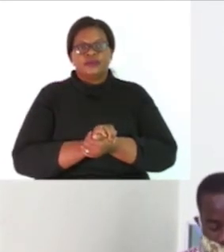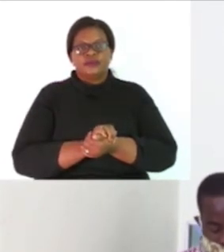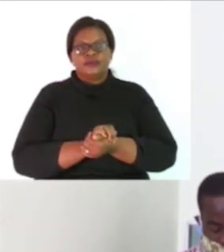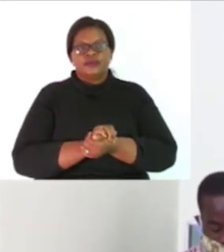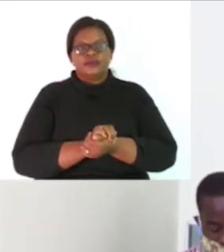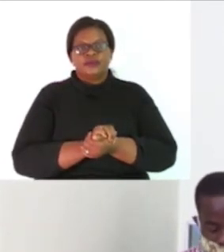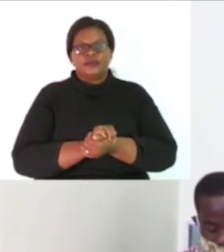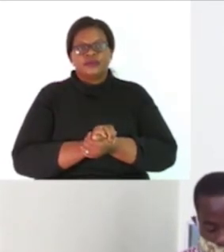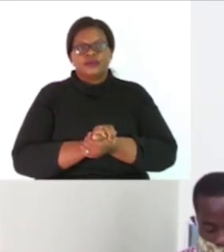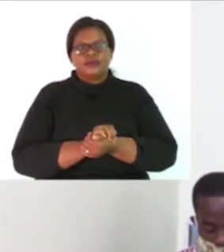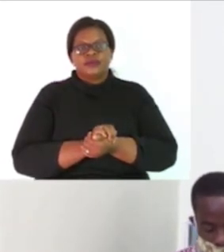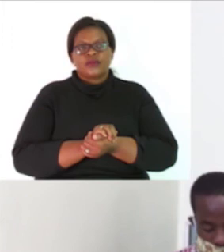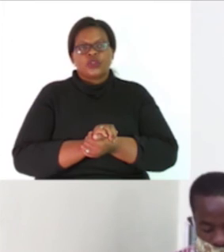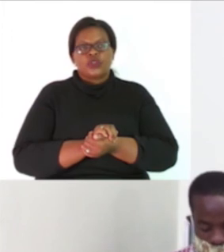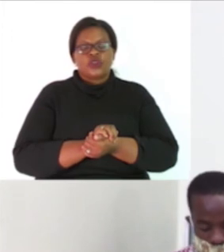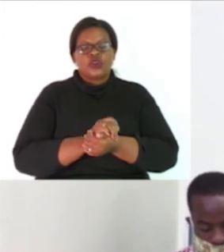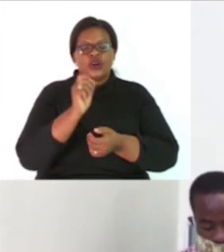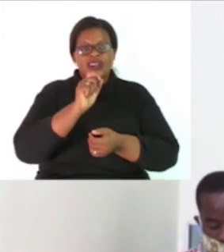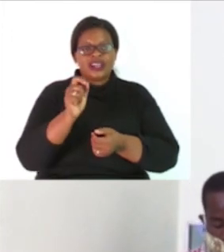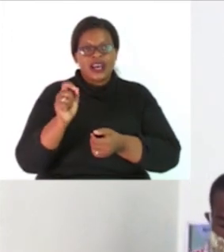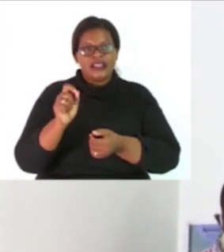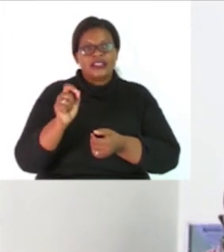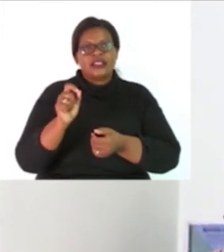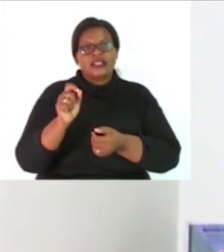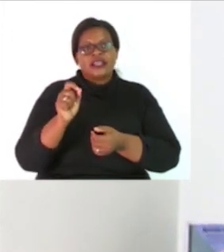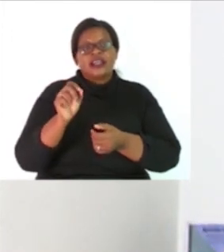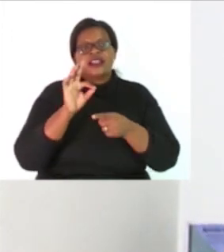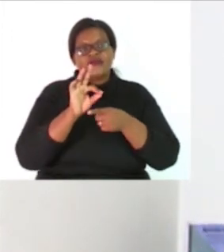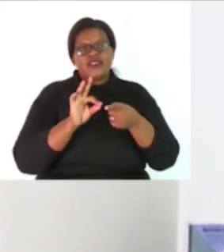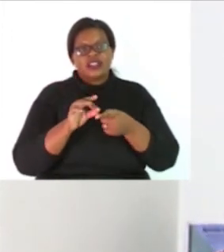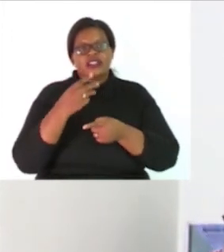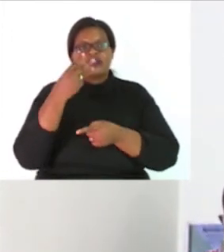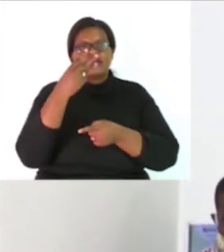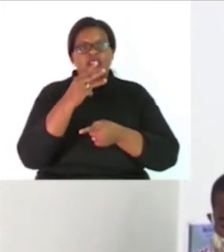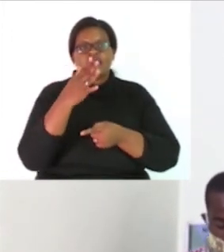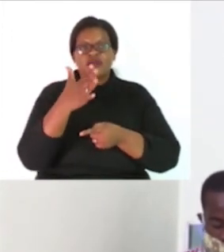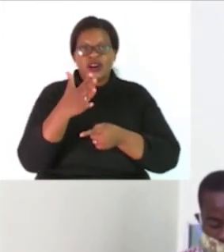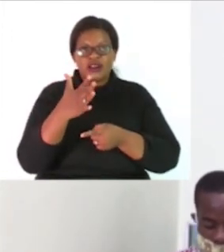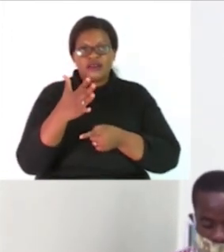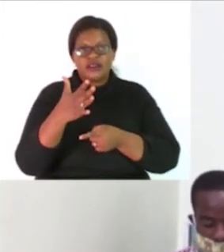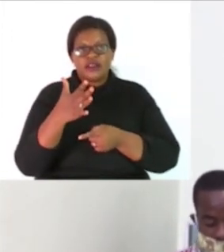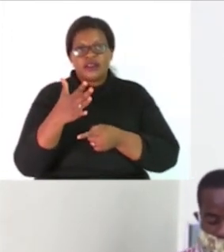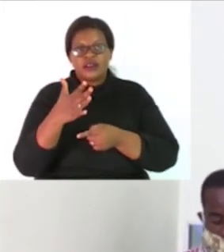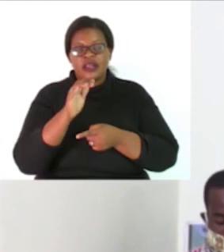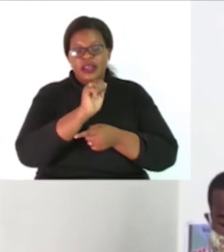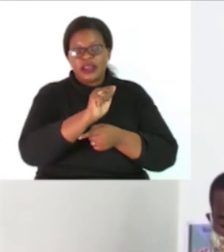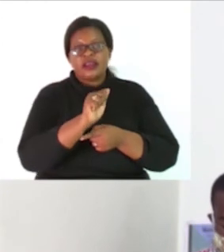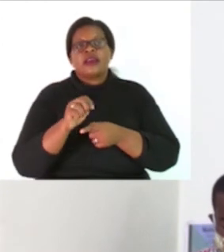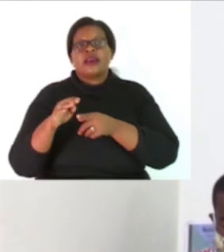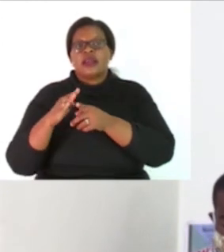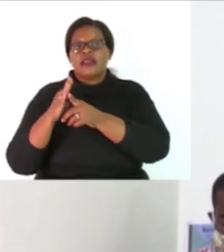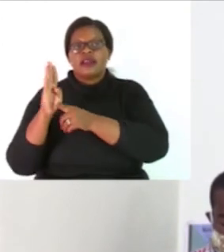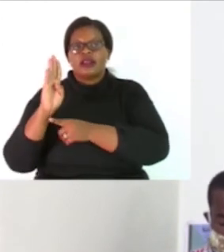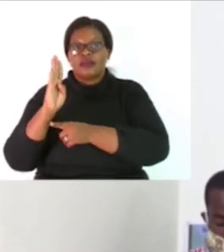List the factors of 3, 5, and then which is A, and then